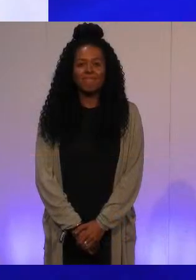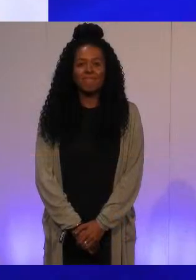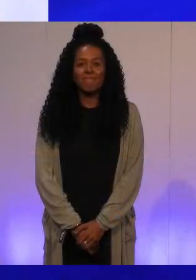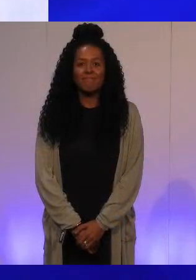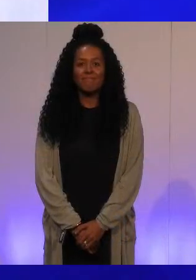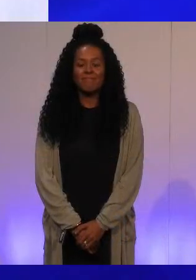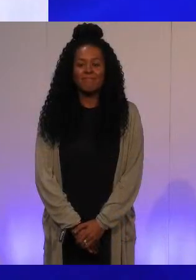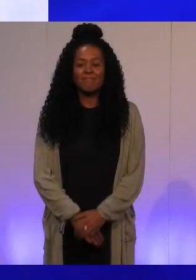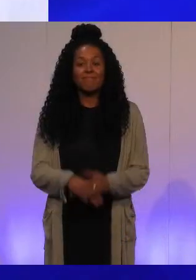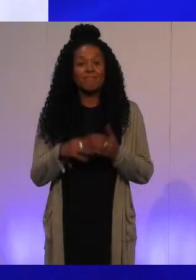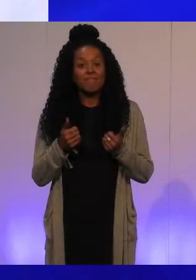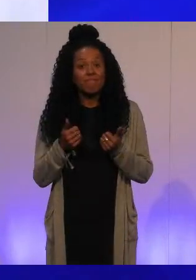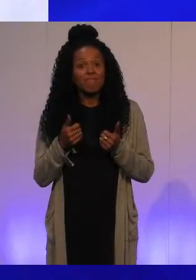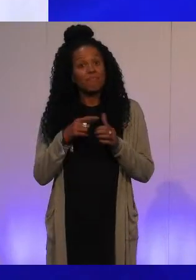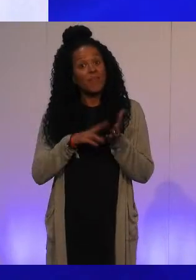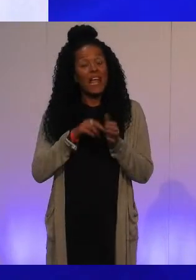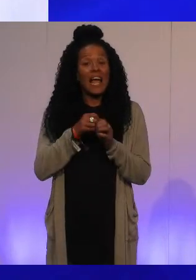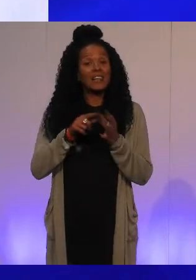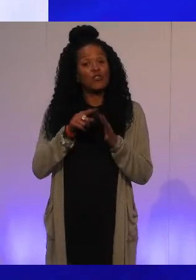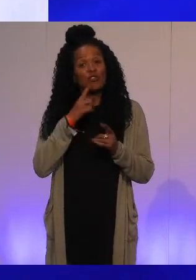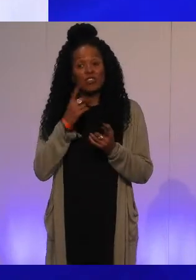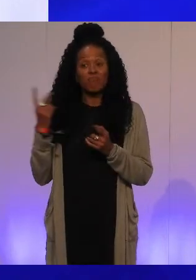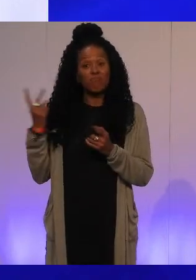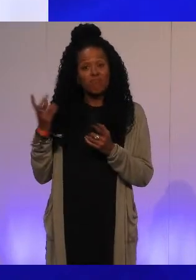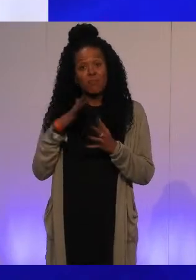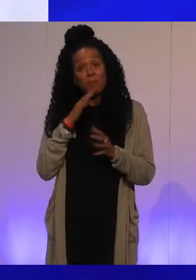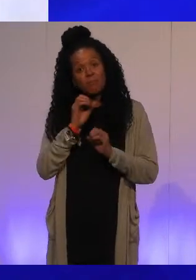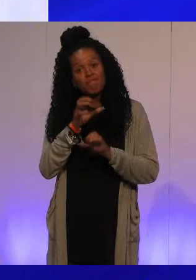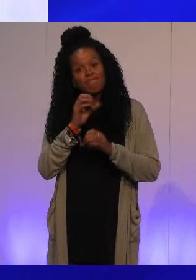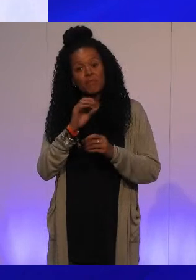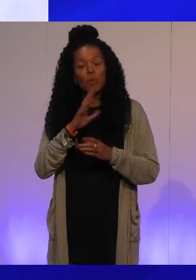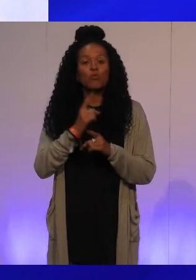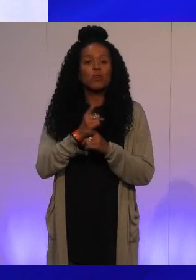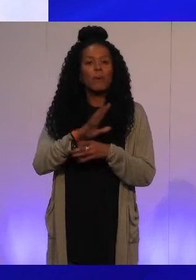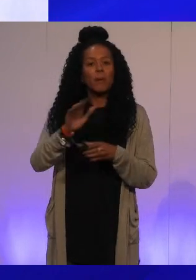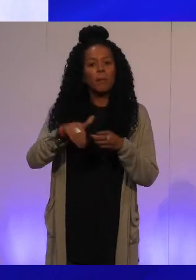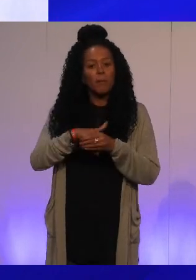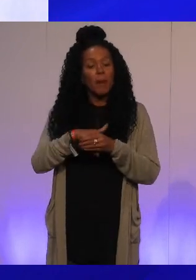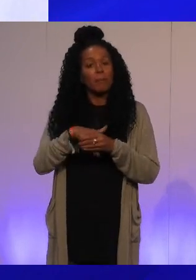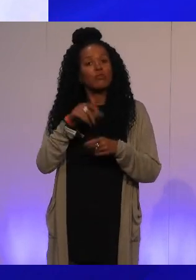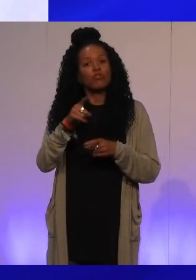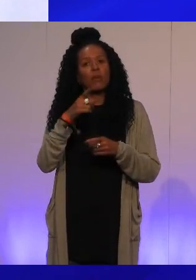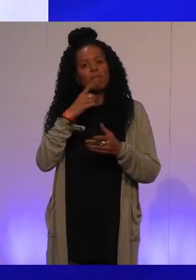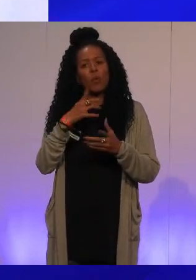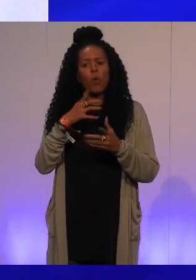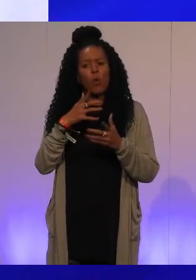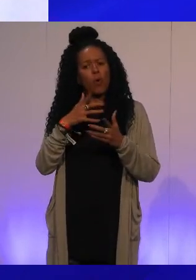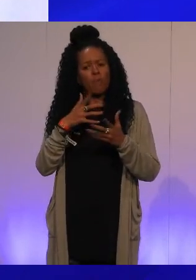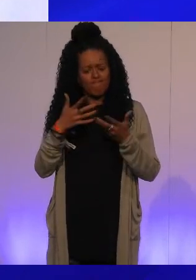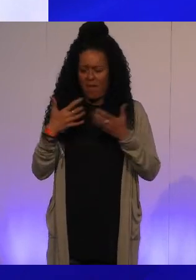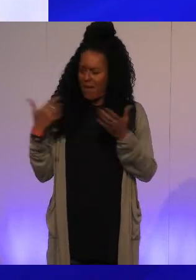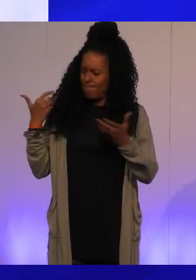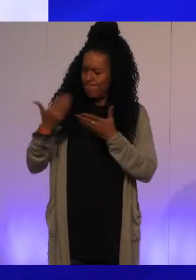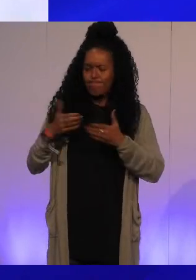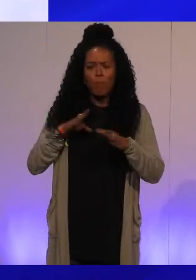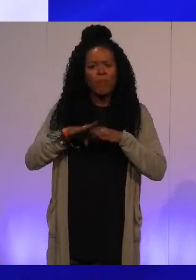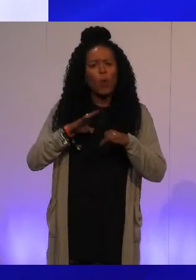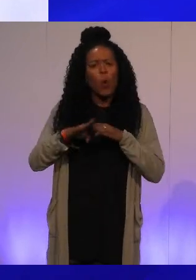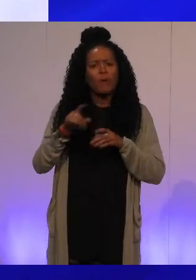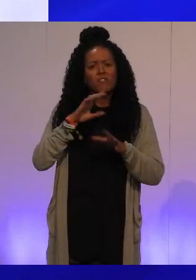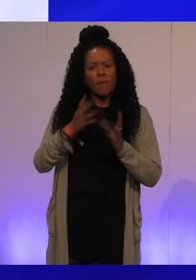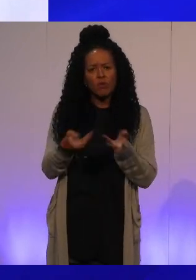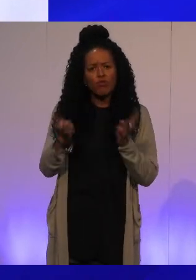Angie and I have accounted to you, the membership, for the performance of the Trust over the past 12